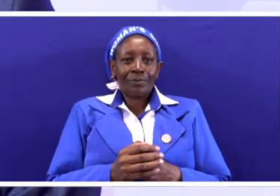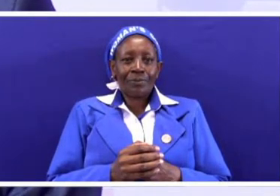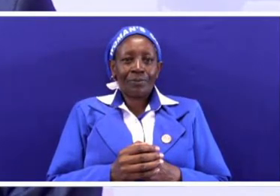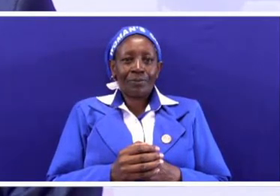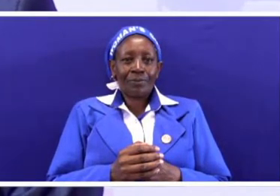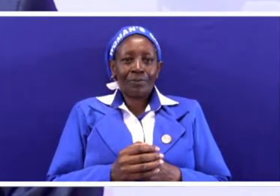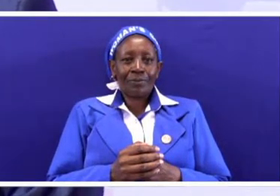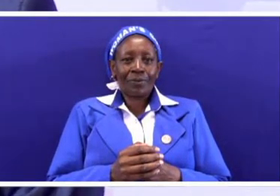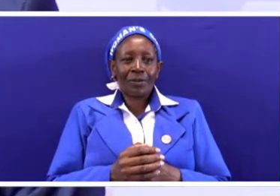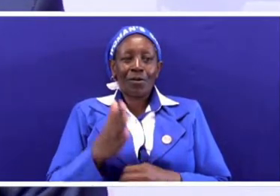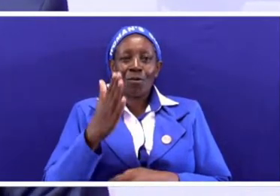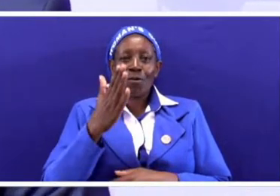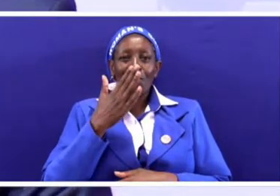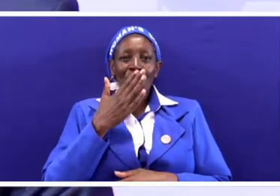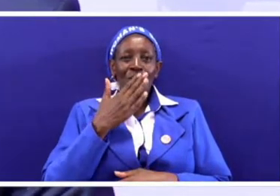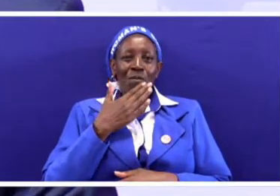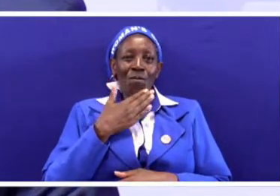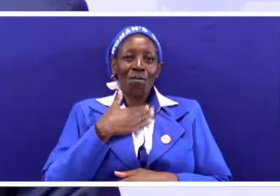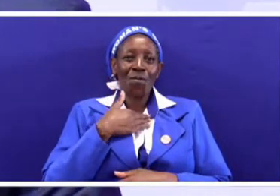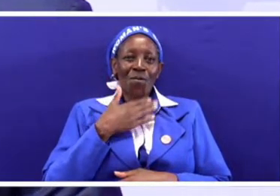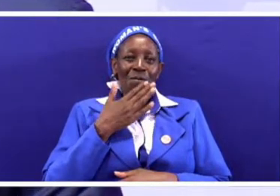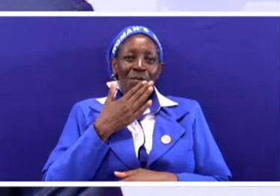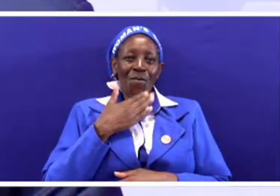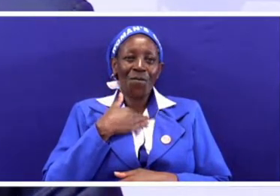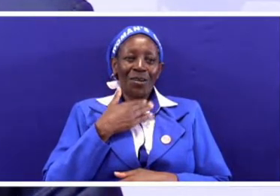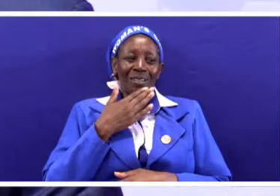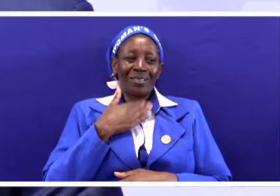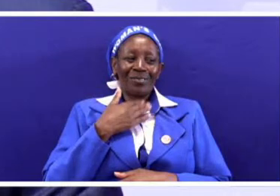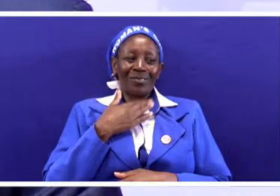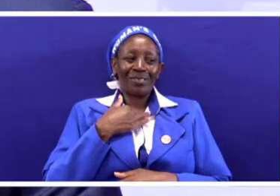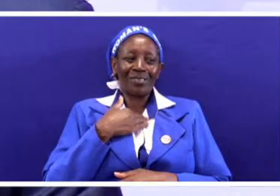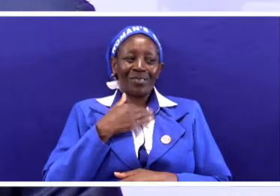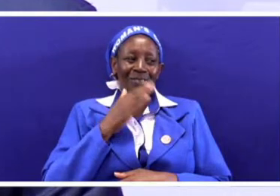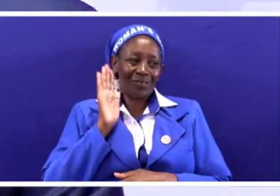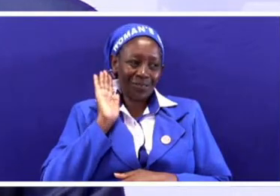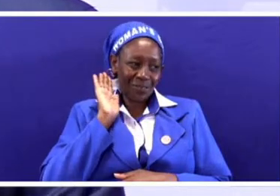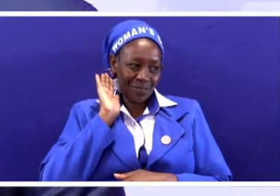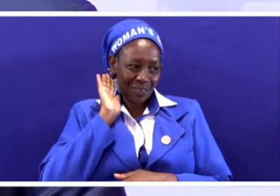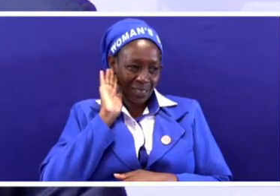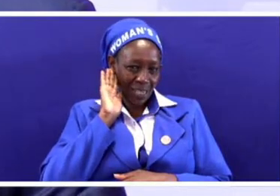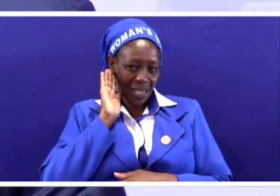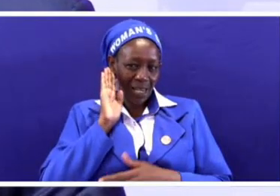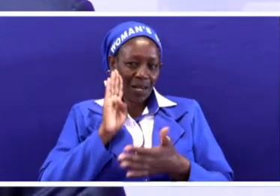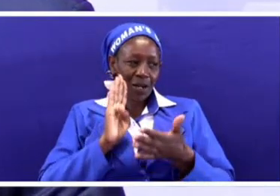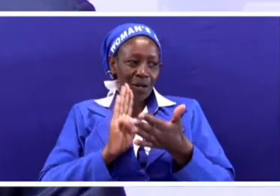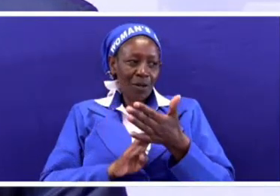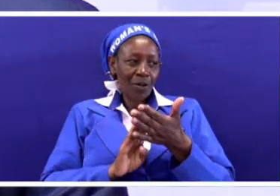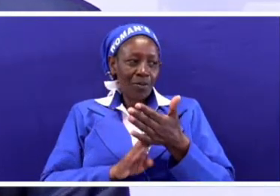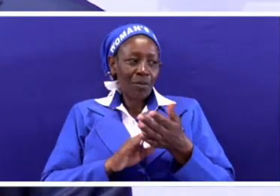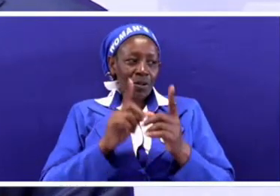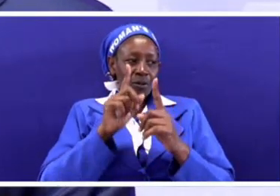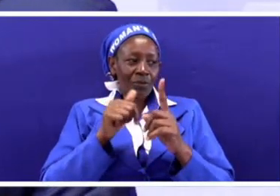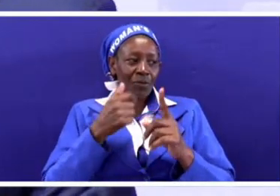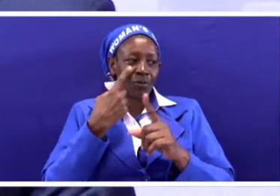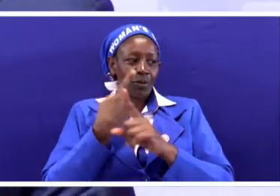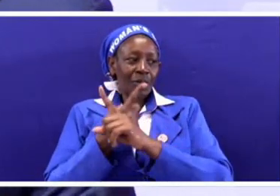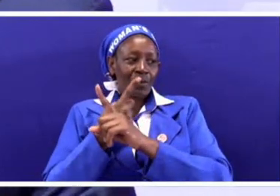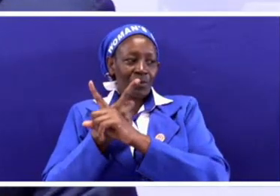we would want the moderator to also make a comment, and then we will